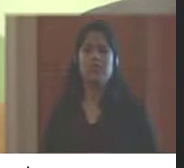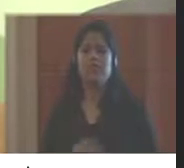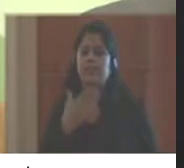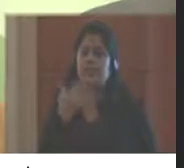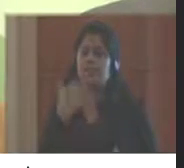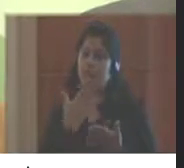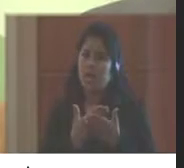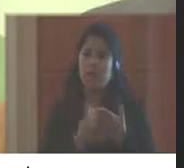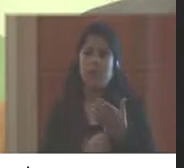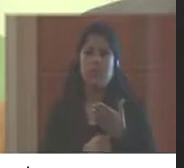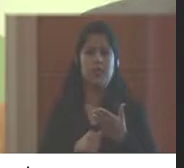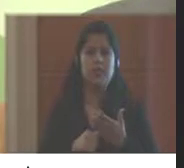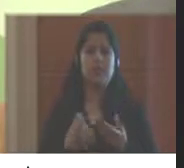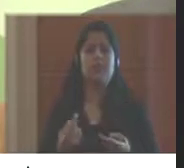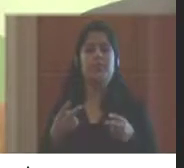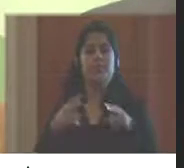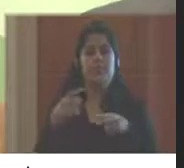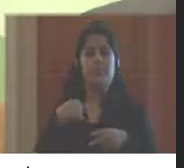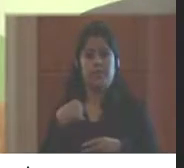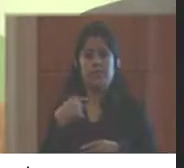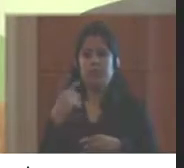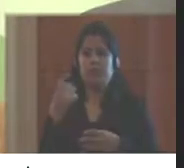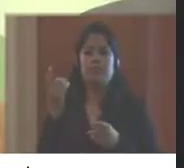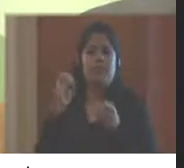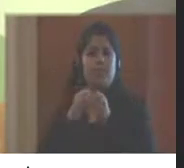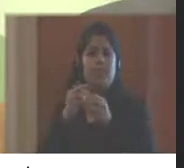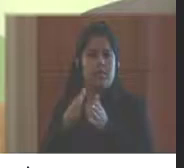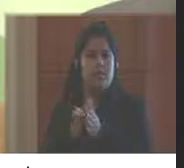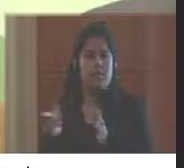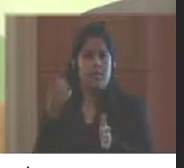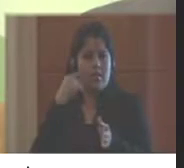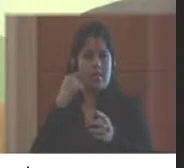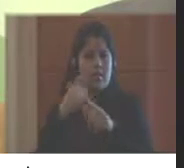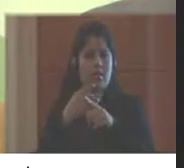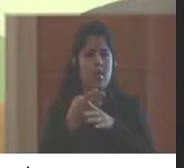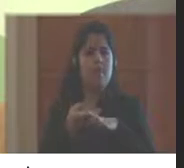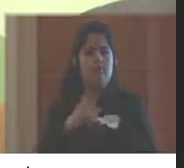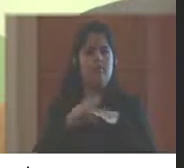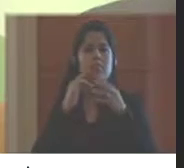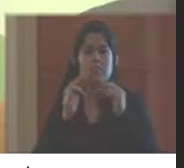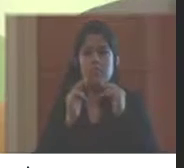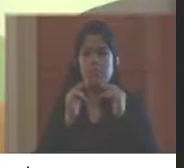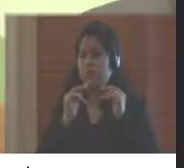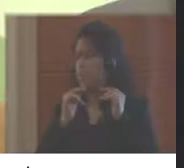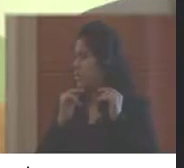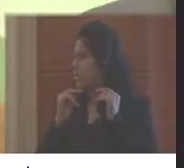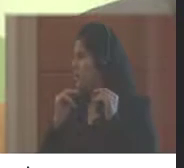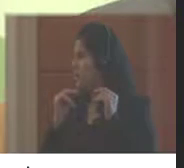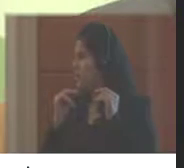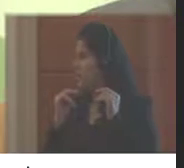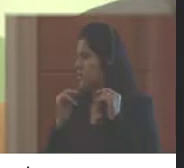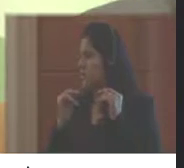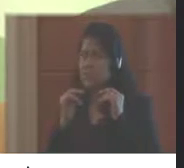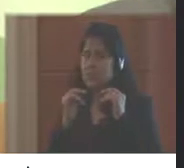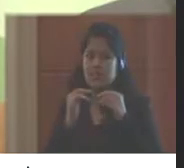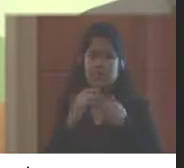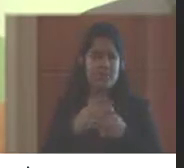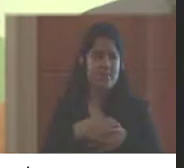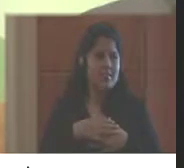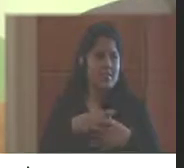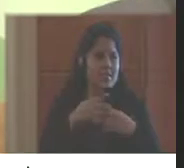are extremely proud. Thank you, Minister. Regarding that, I'm not inviting an